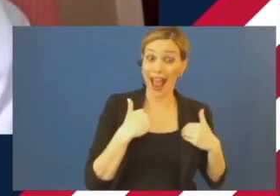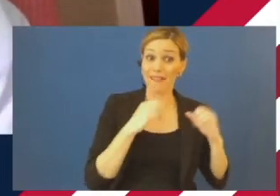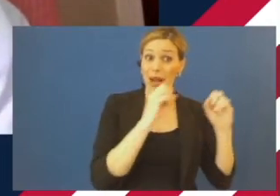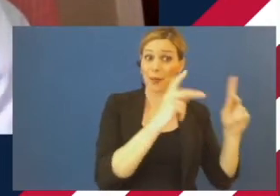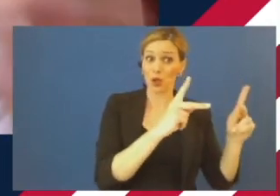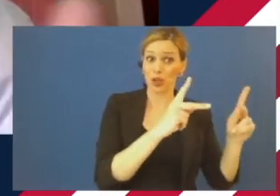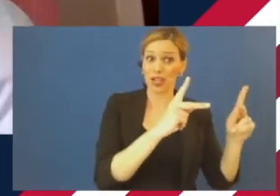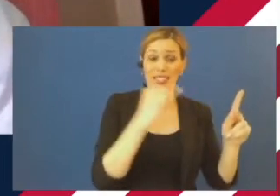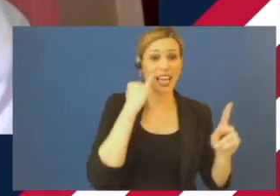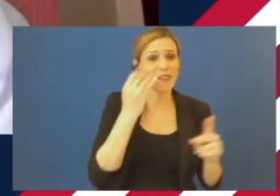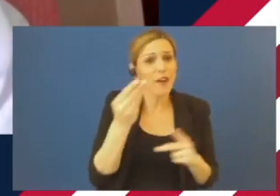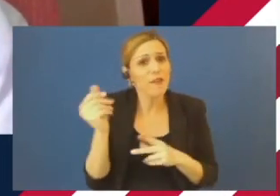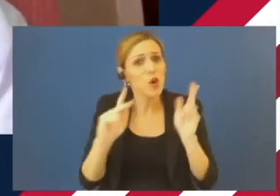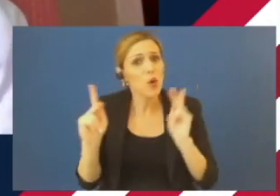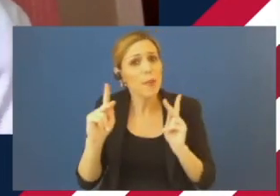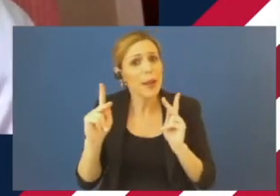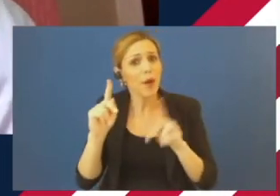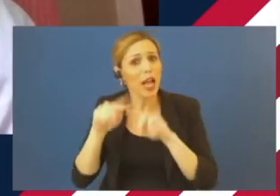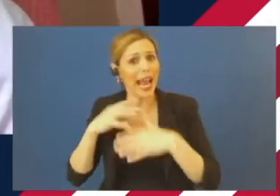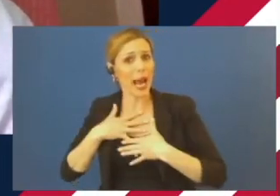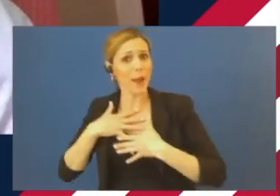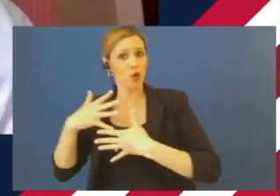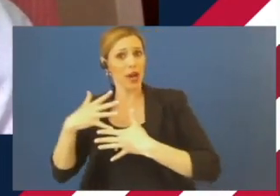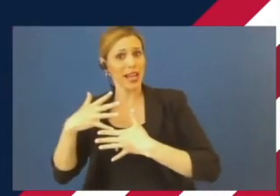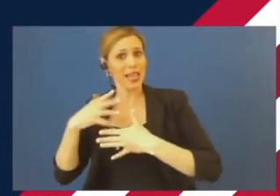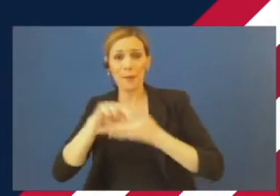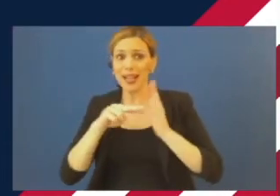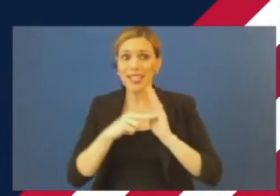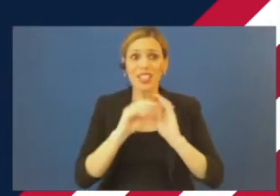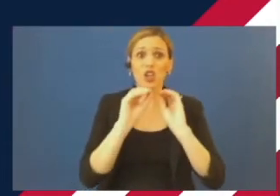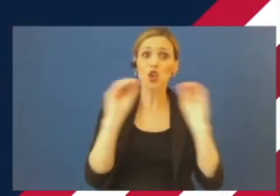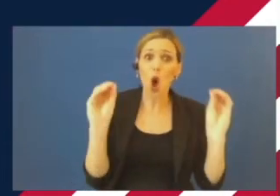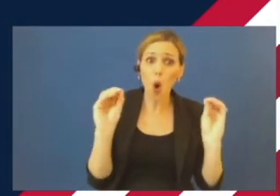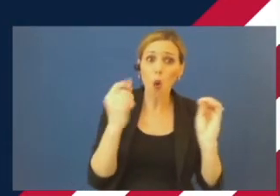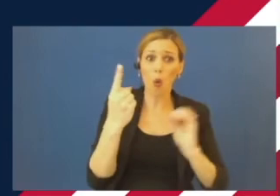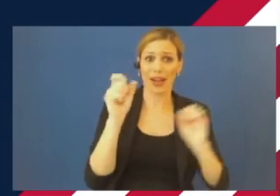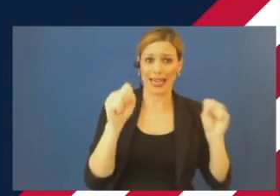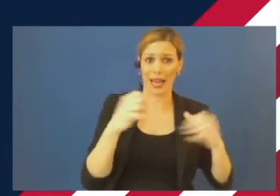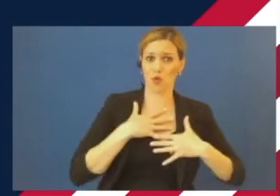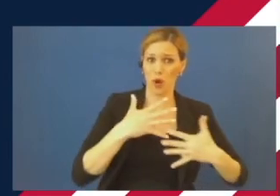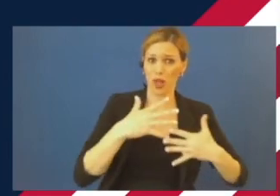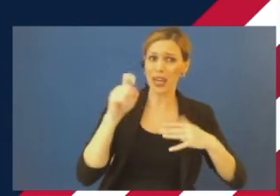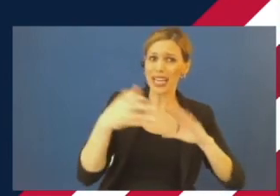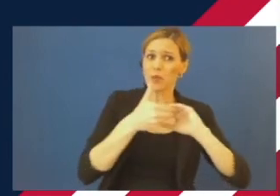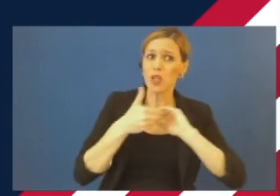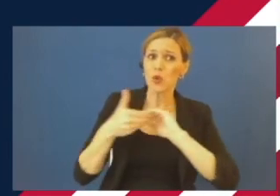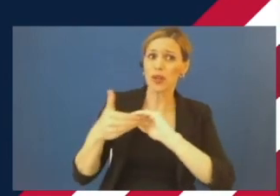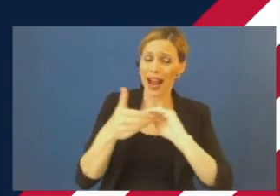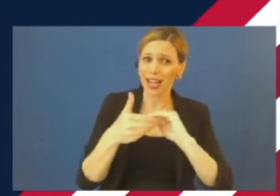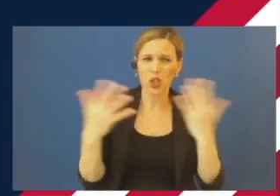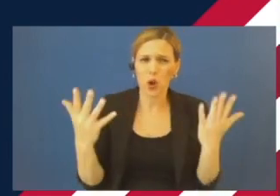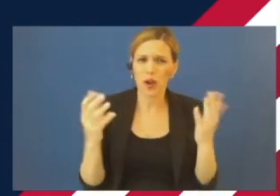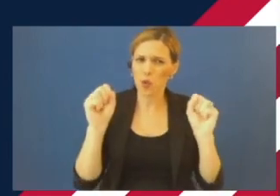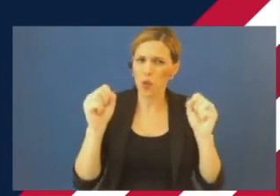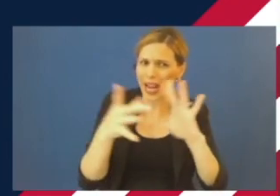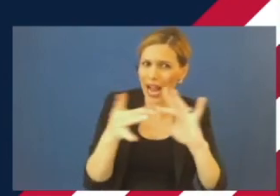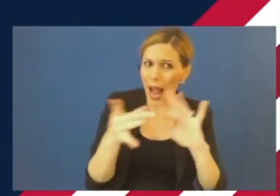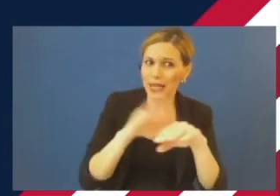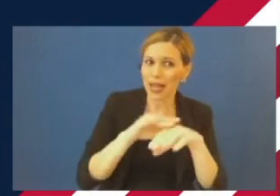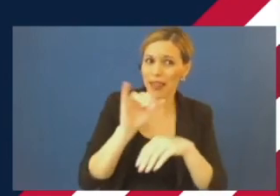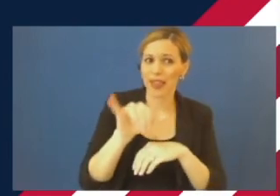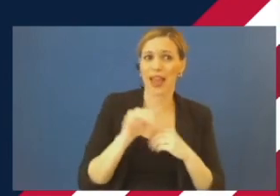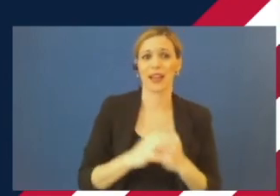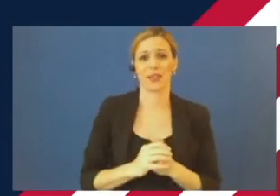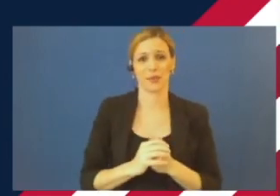breathe. I was wondering if you had any thoughts on that. Certainly, and thank you so much. The full push of the Poor